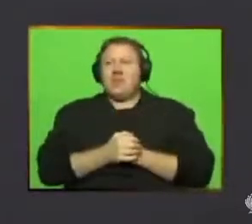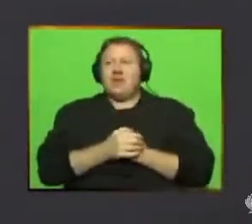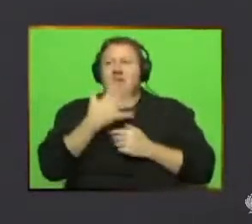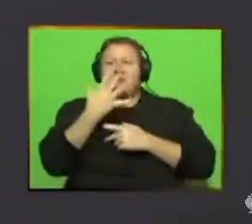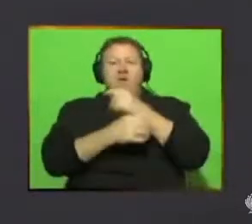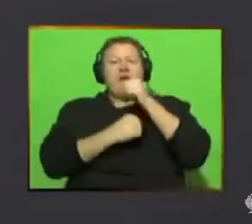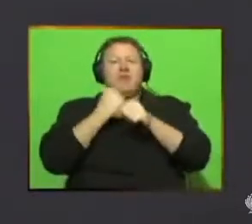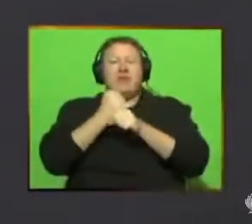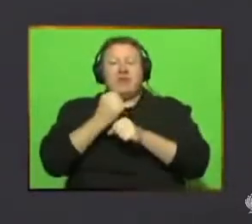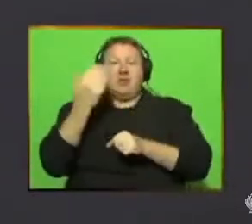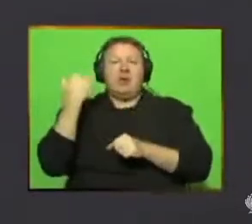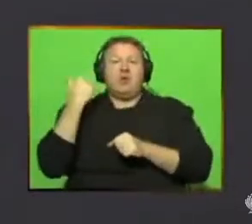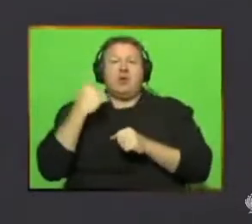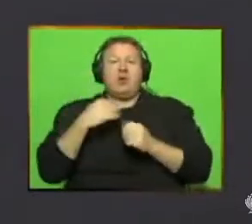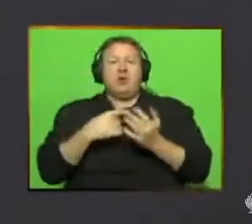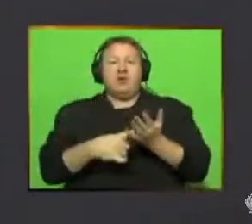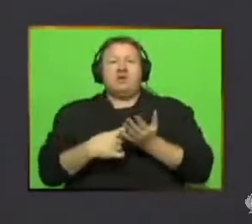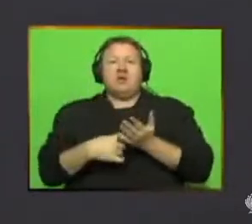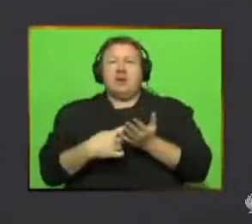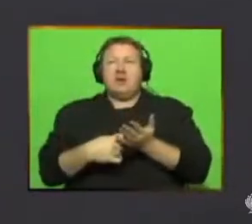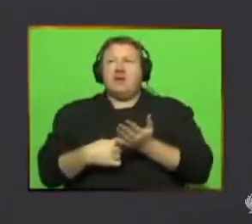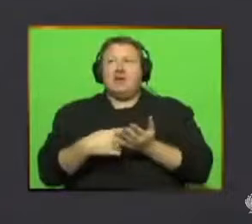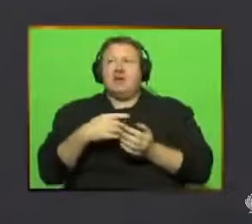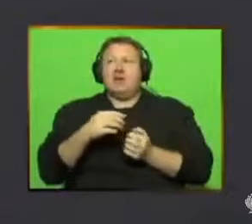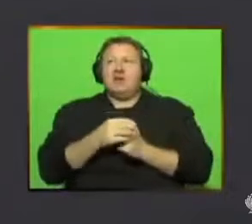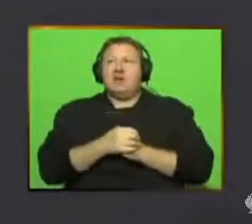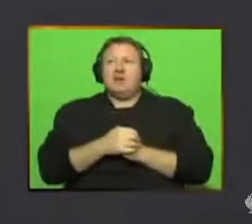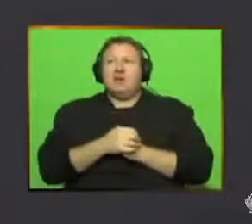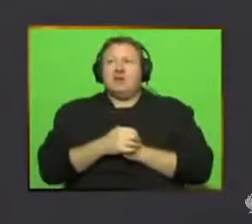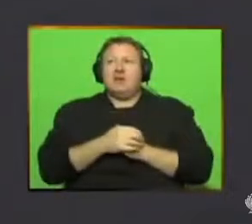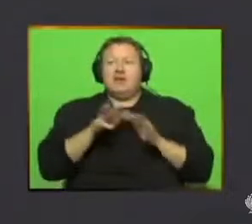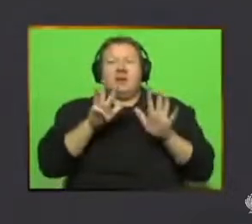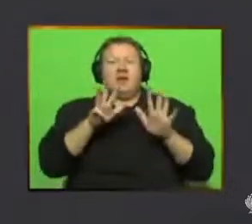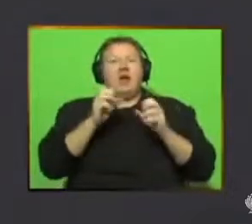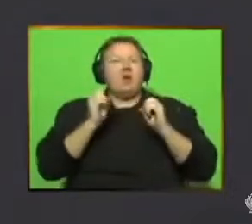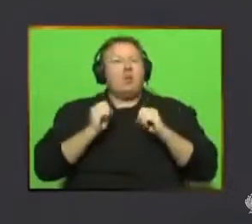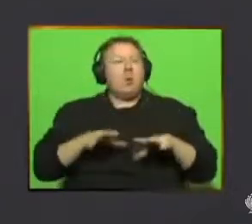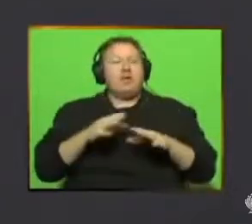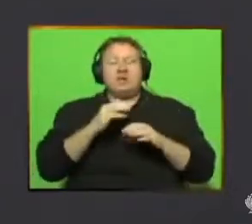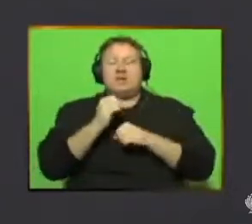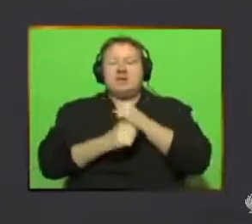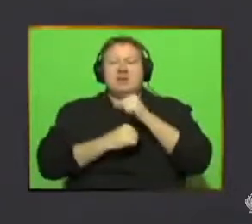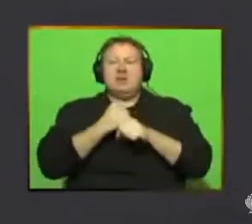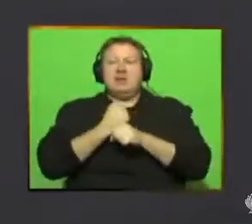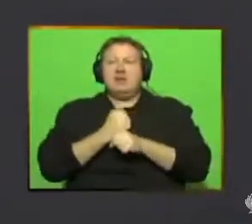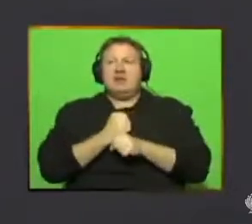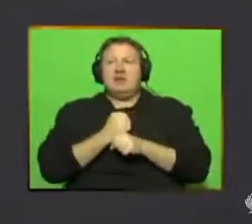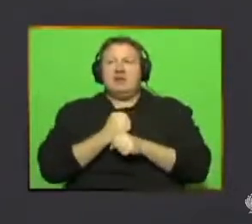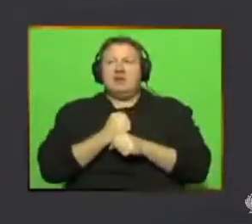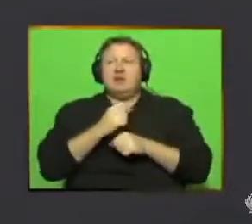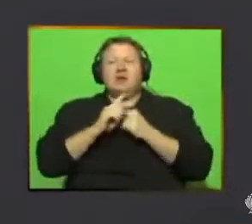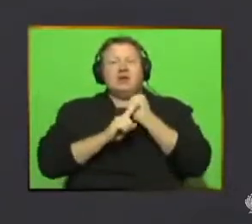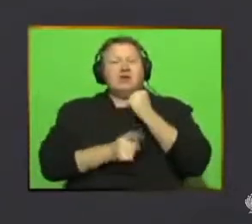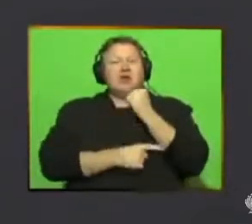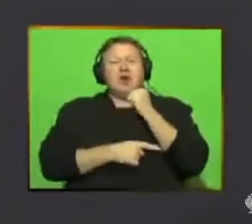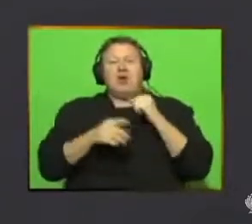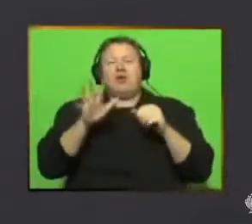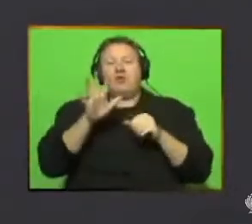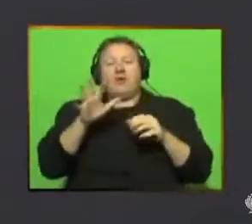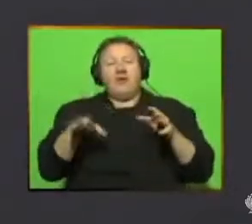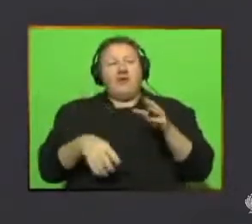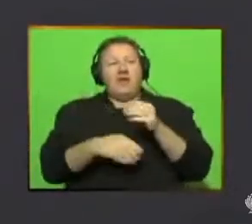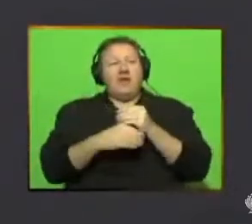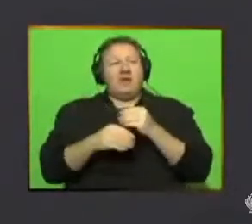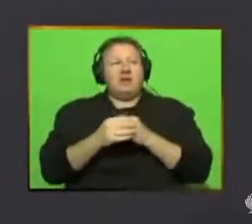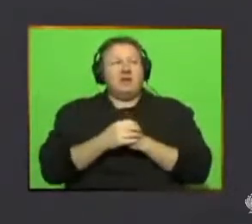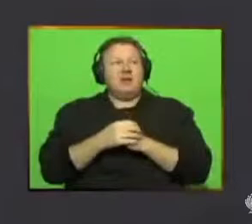ago you spoke to us about Tuma Mina. You mentioned the 9 wasted years. We should add your last 5 to it. Mr.